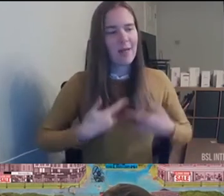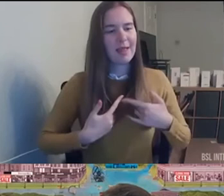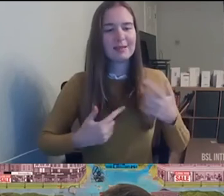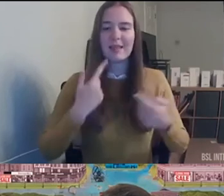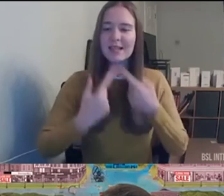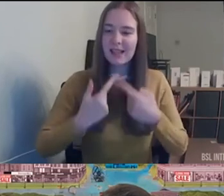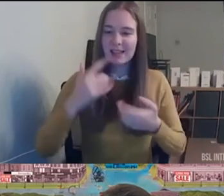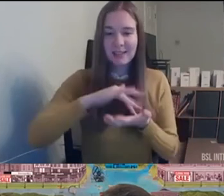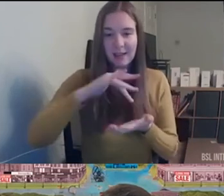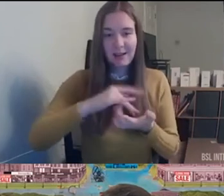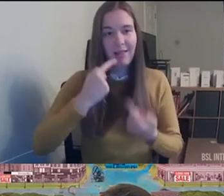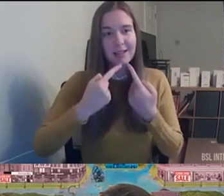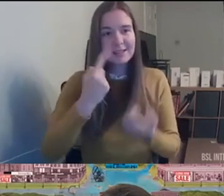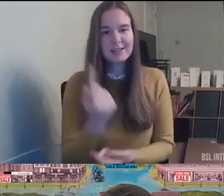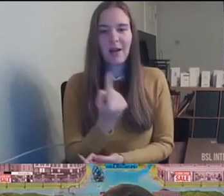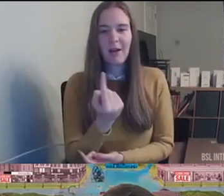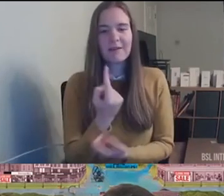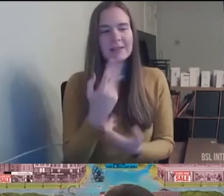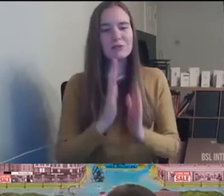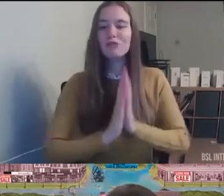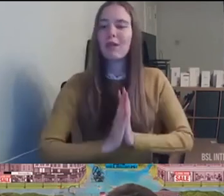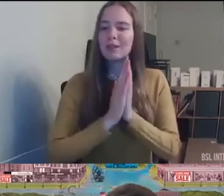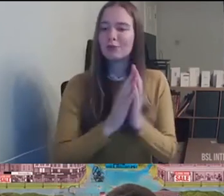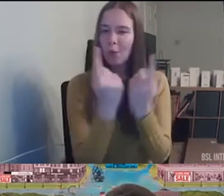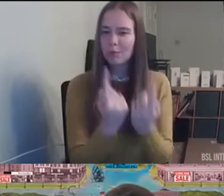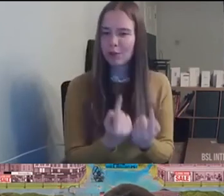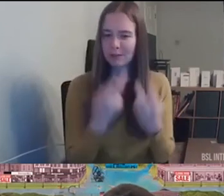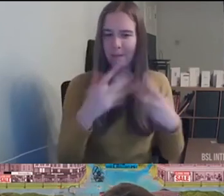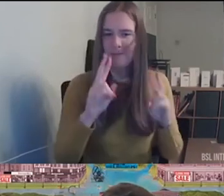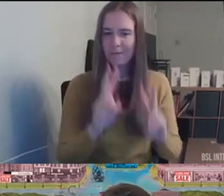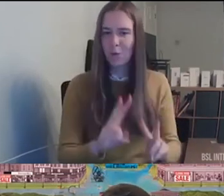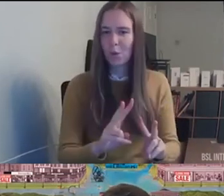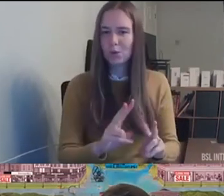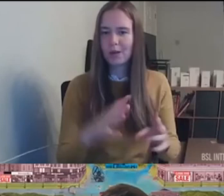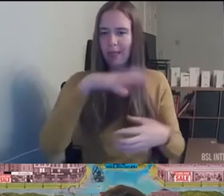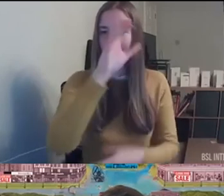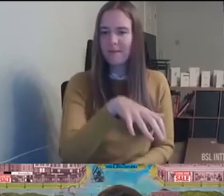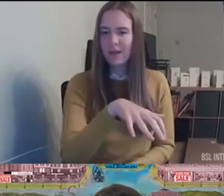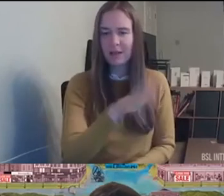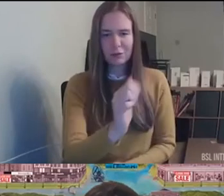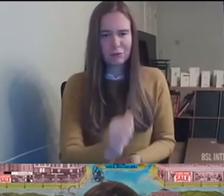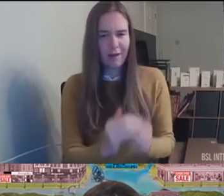is almost being seen as a religious object within the pavilion. Is that fair?